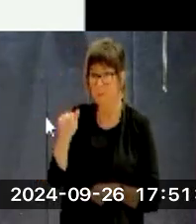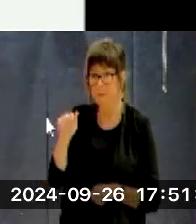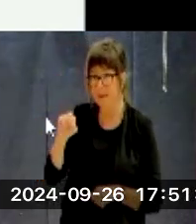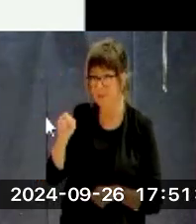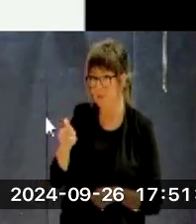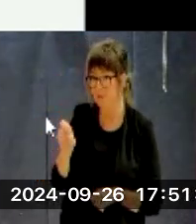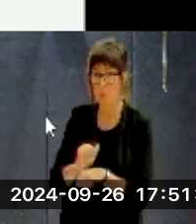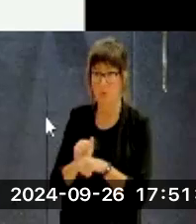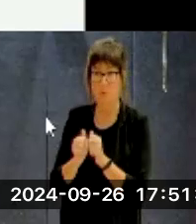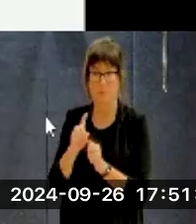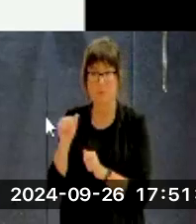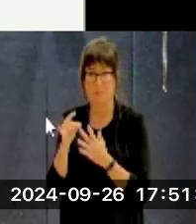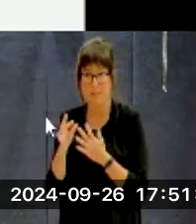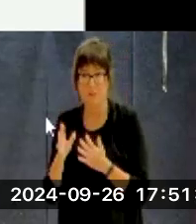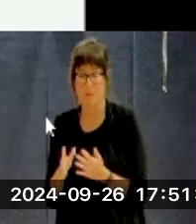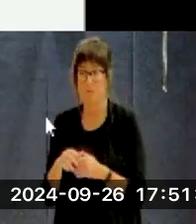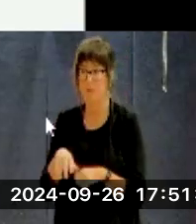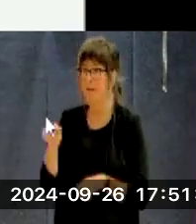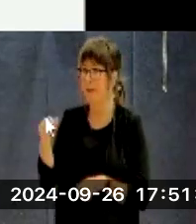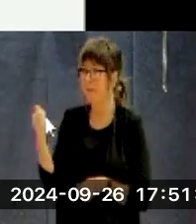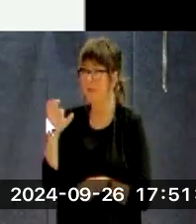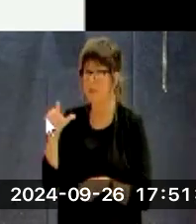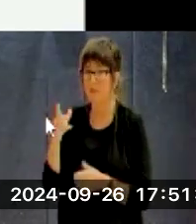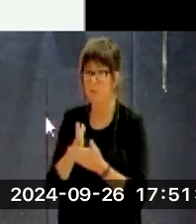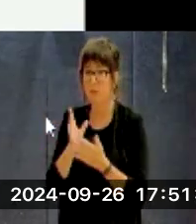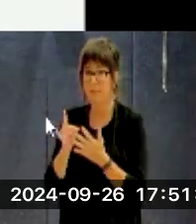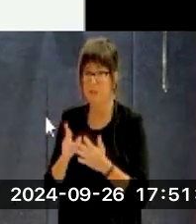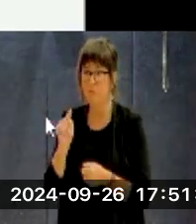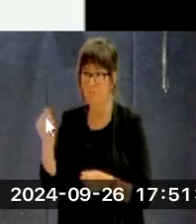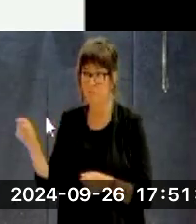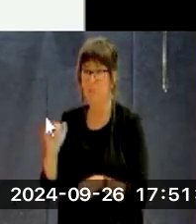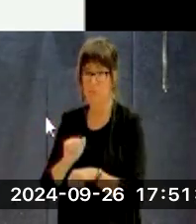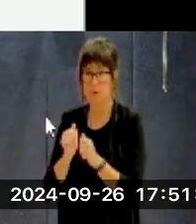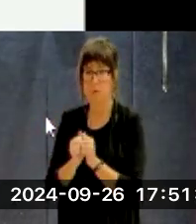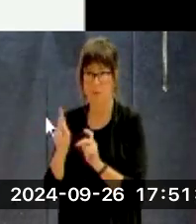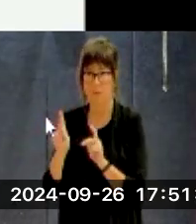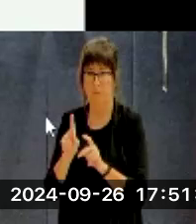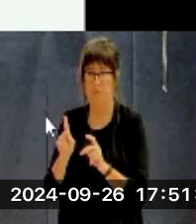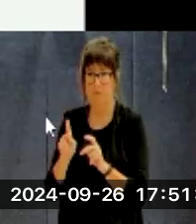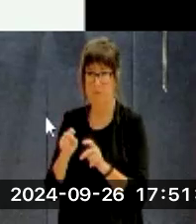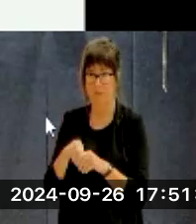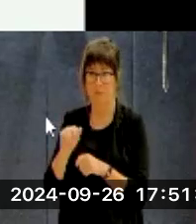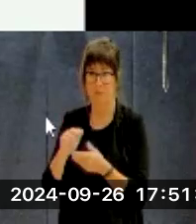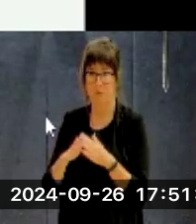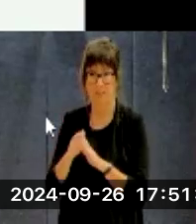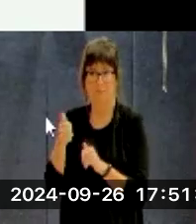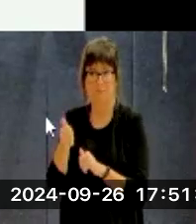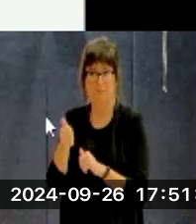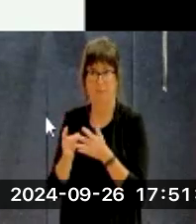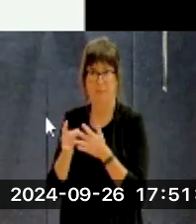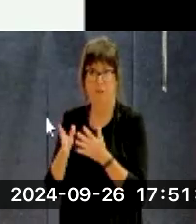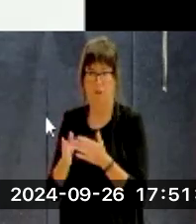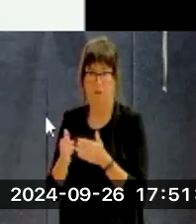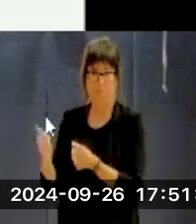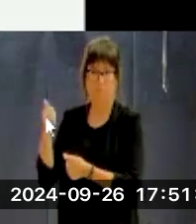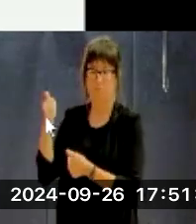disability leaders. You had other civil rights leaders who worked with disabled leaders. So there's a long history of